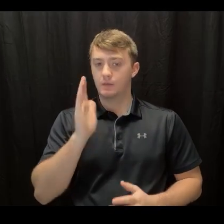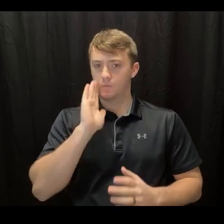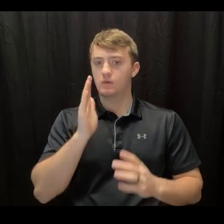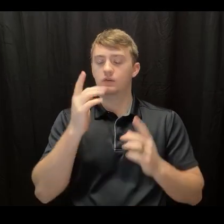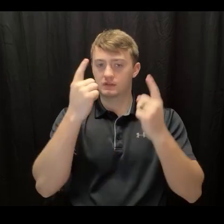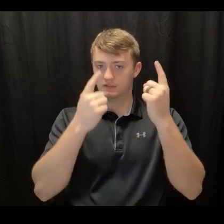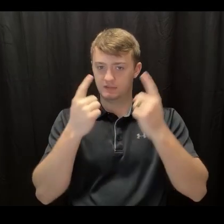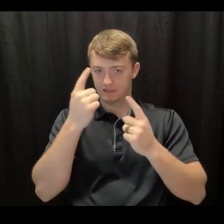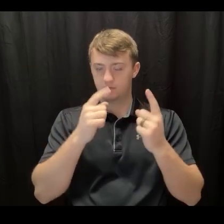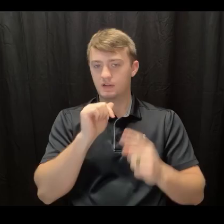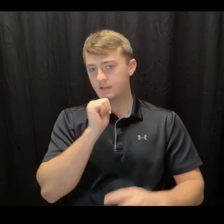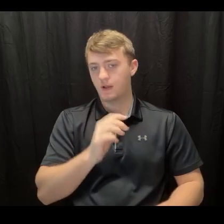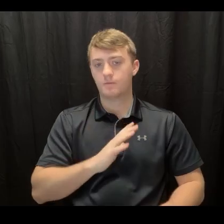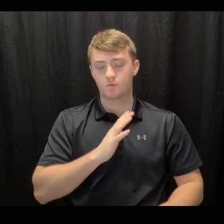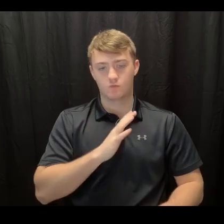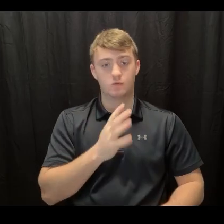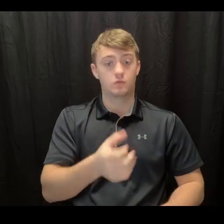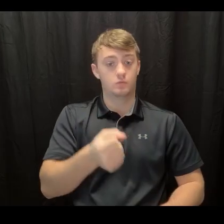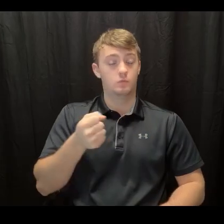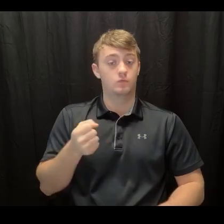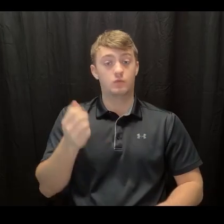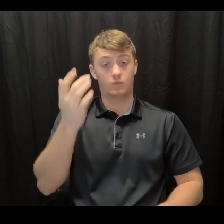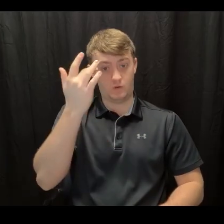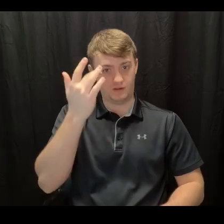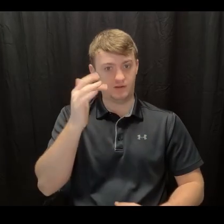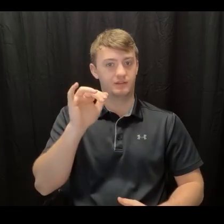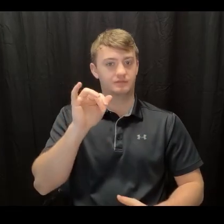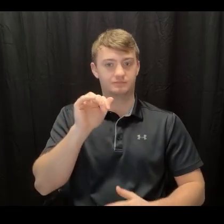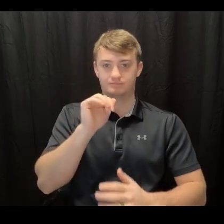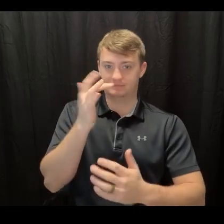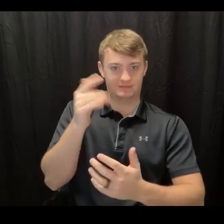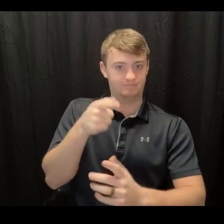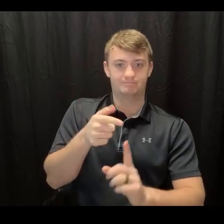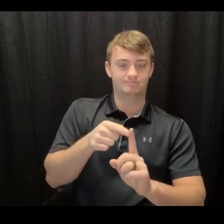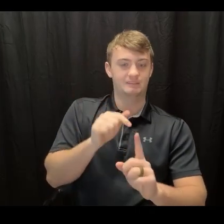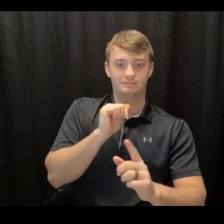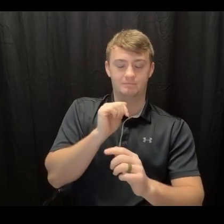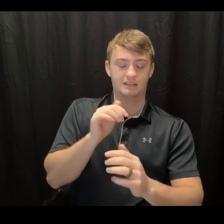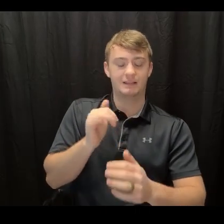this would be considered an informal removal because they're removing